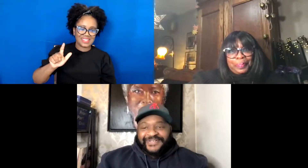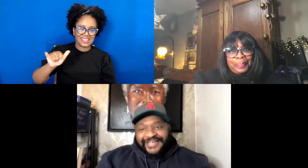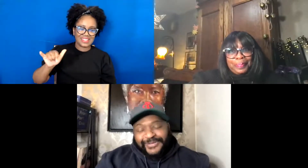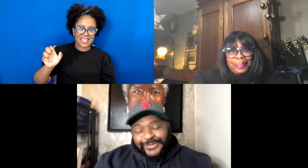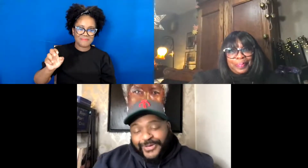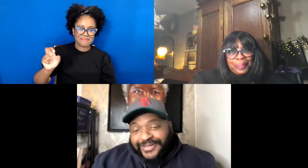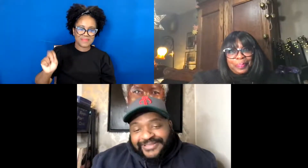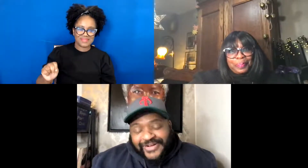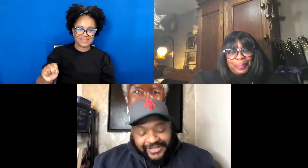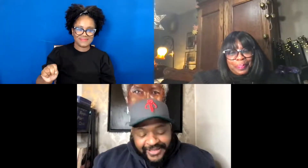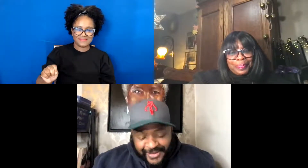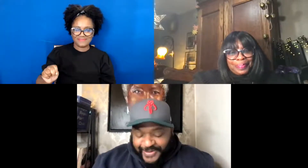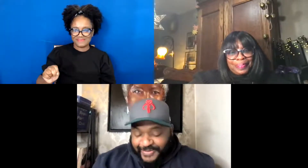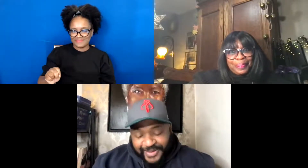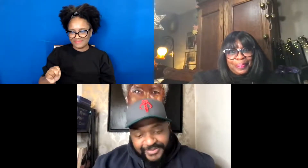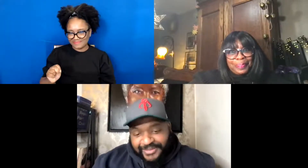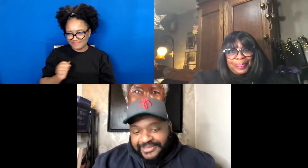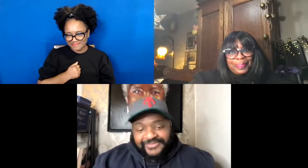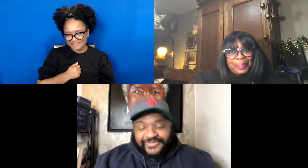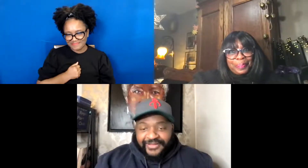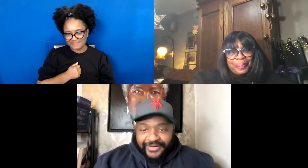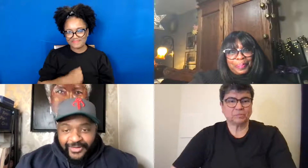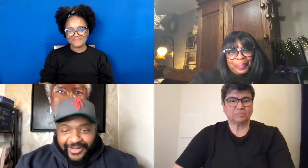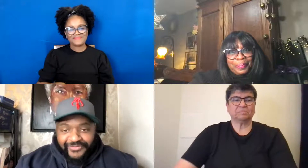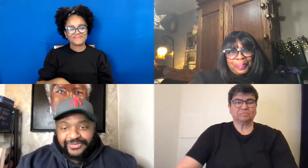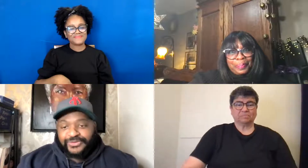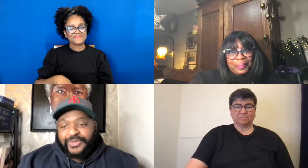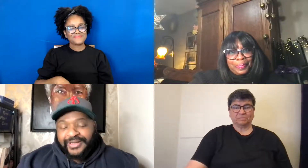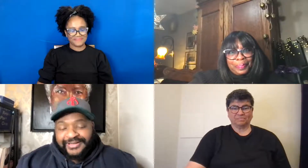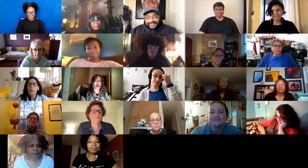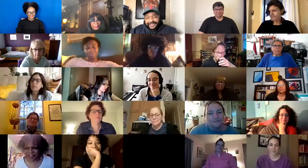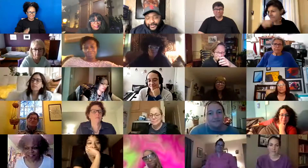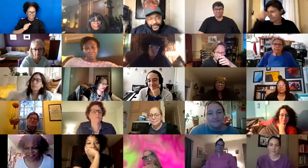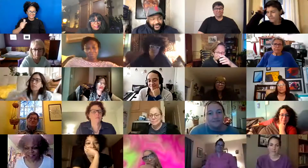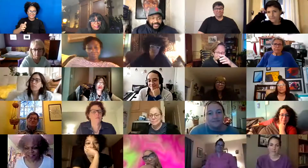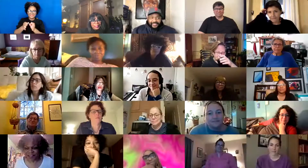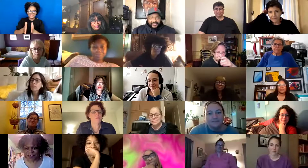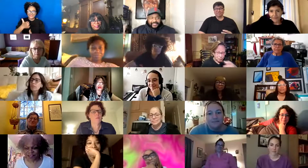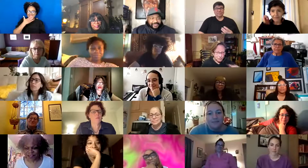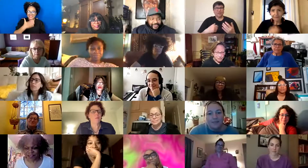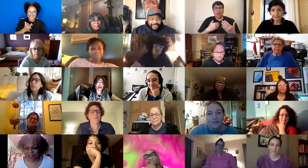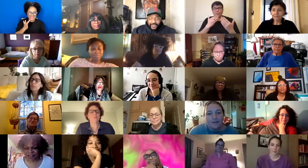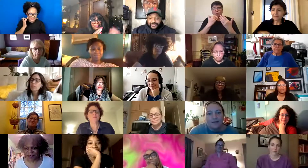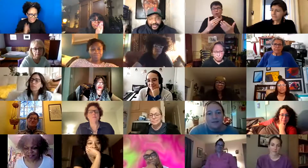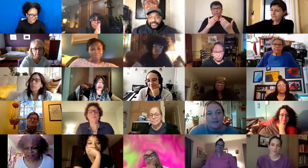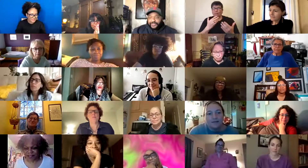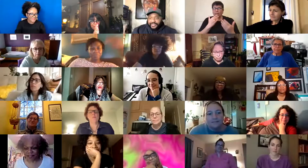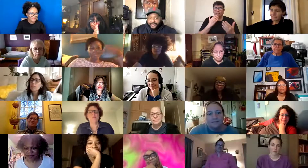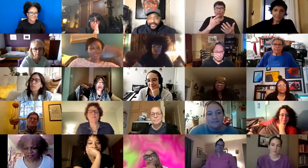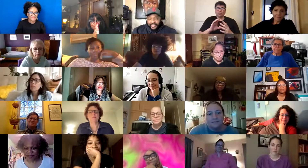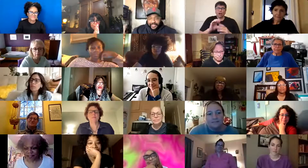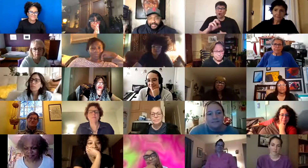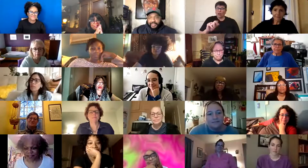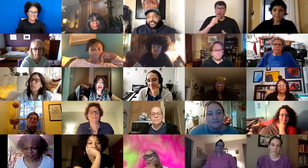Oh, thank you so much, Carla. I'm just very, very grateful to know you and to be chosen by you to